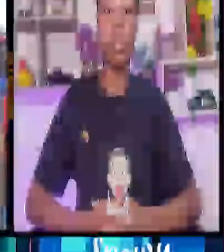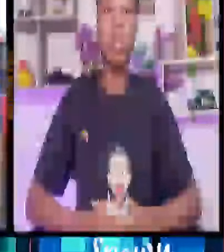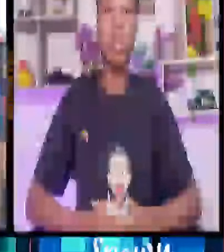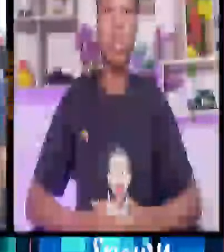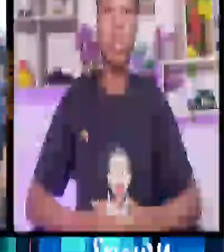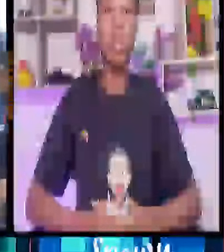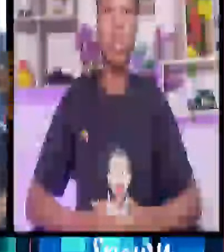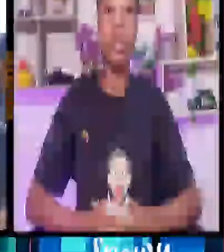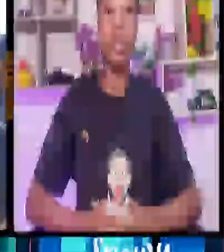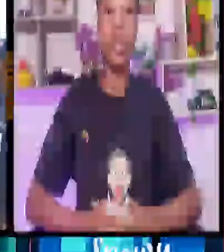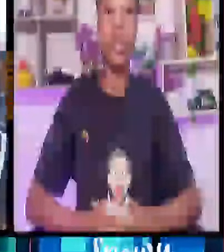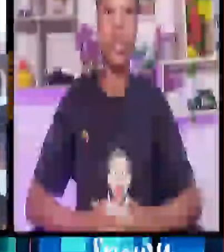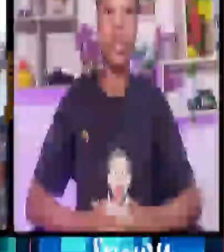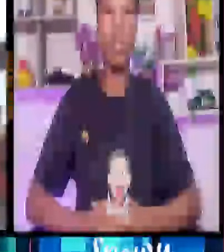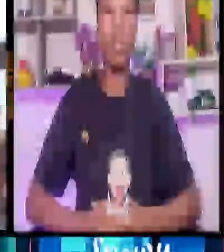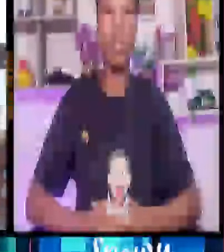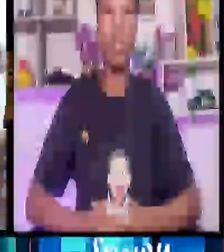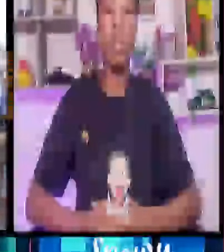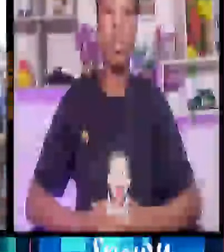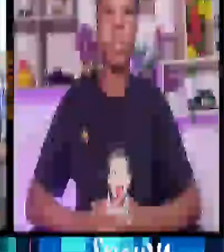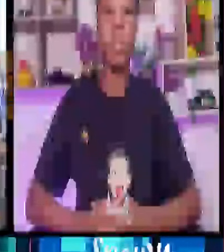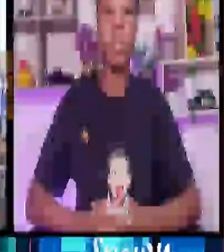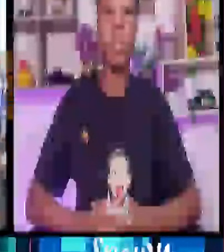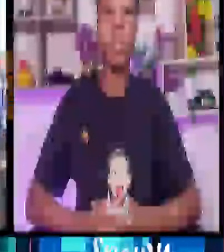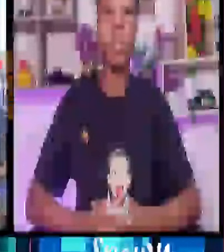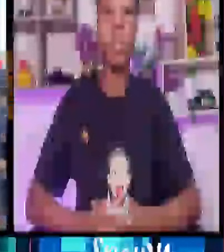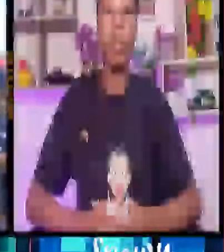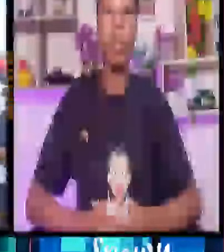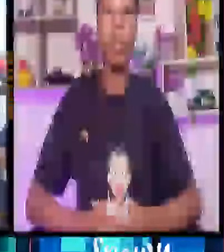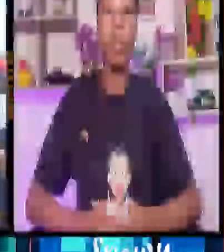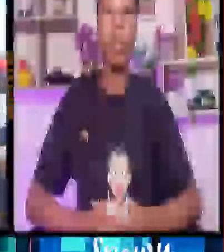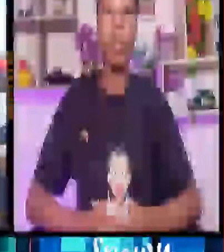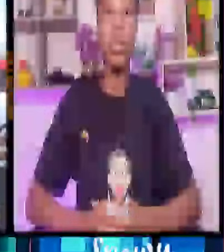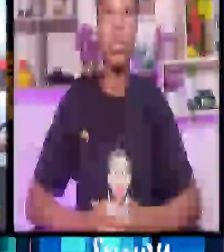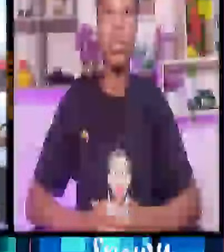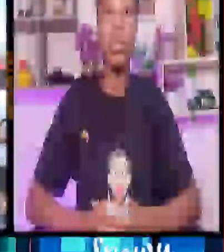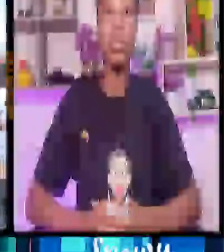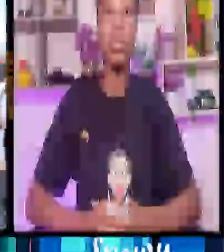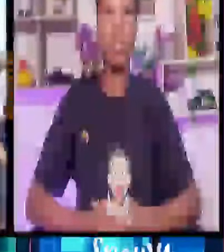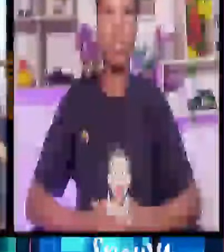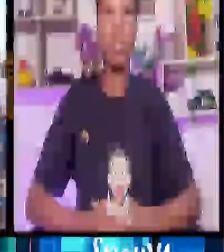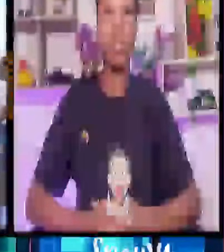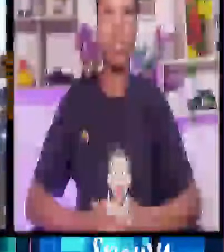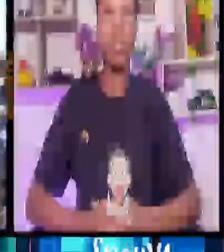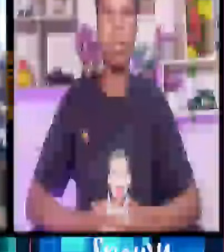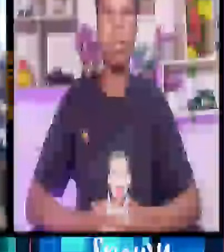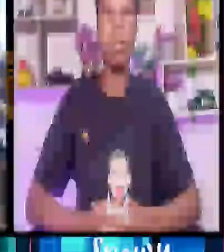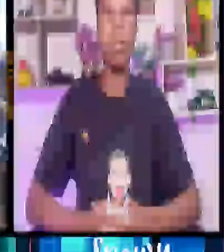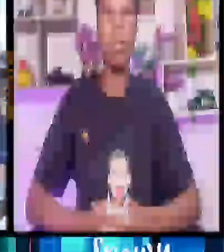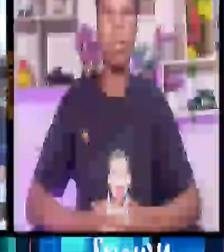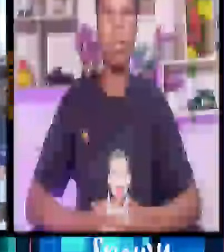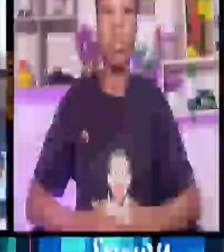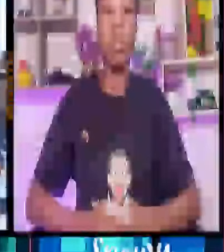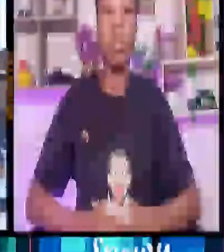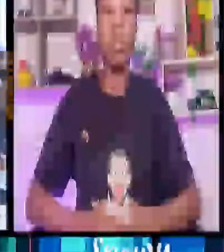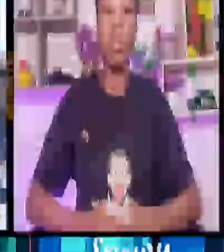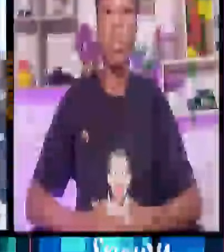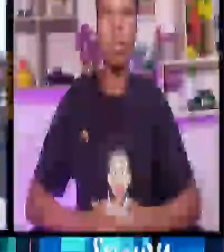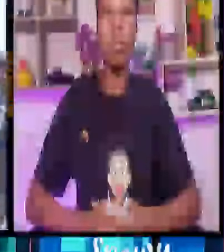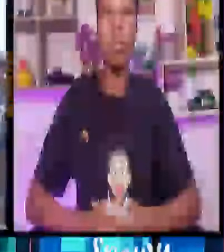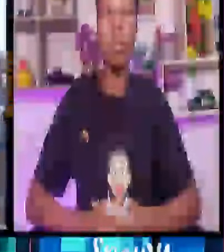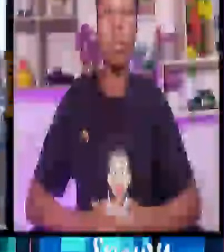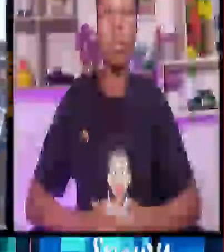party people and work with them to rebuild the party. So what is Kwesi Kwarteng doing? That we are in